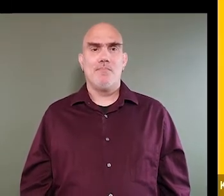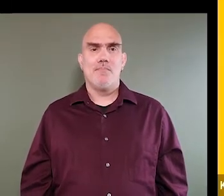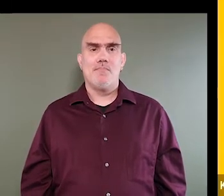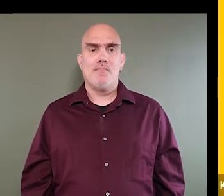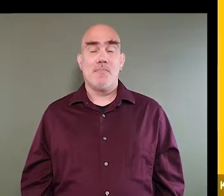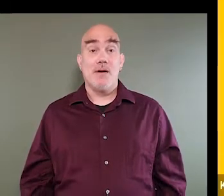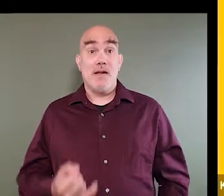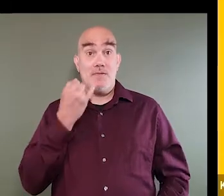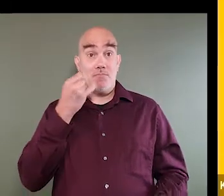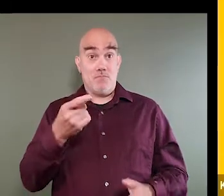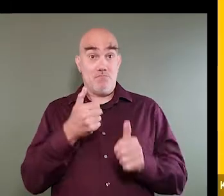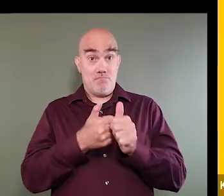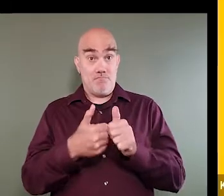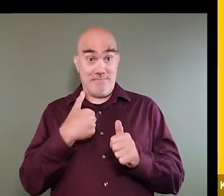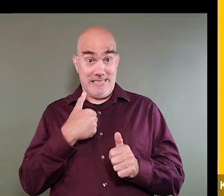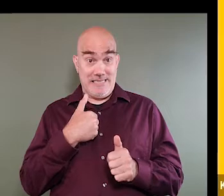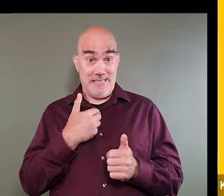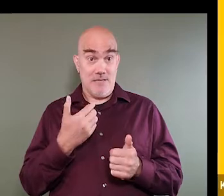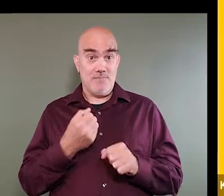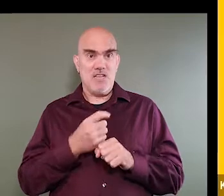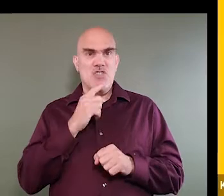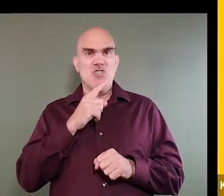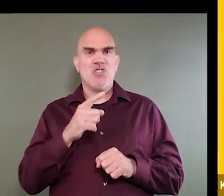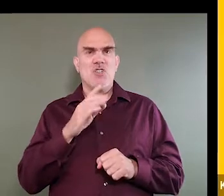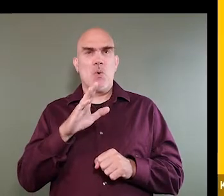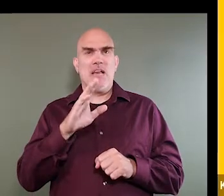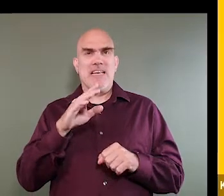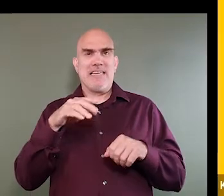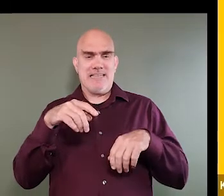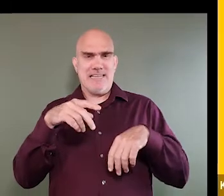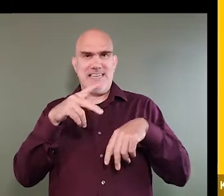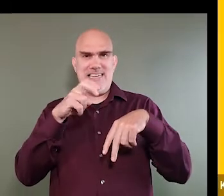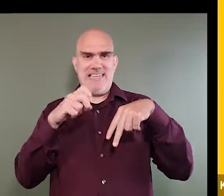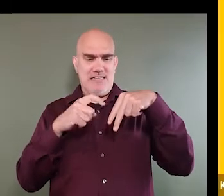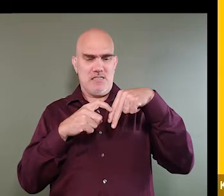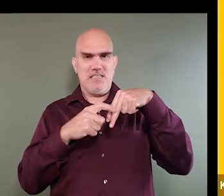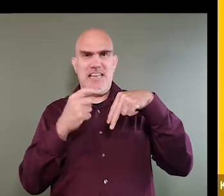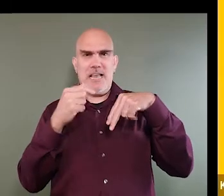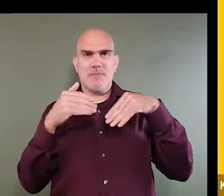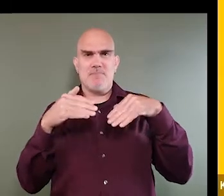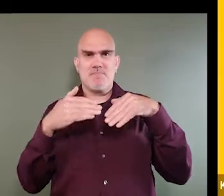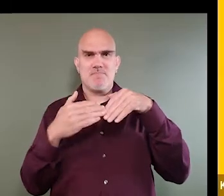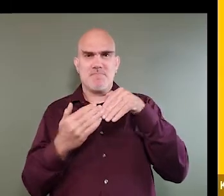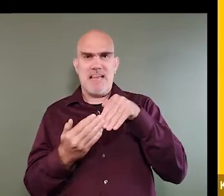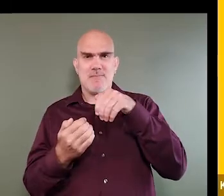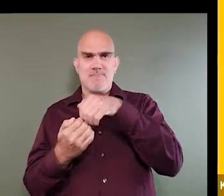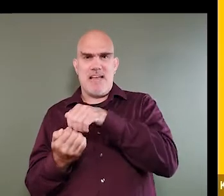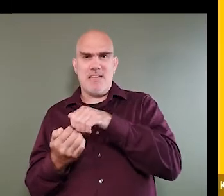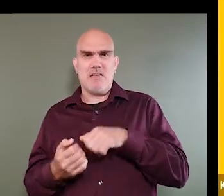If you're doing it with me, make sure you keep a slight bend in your knees as well. Don't want to lock your knees out.